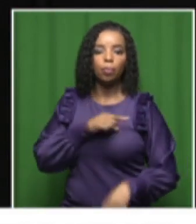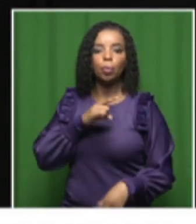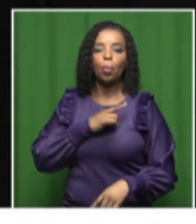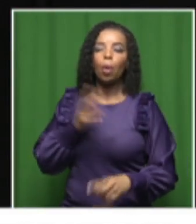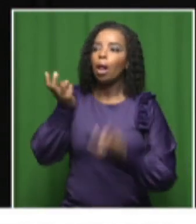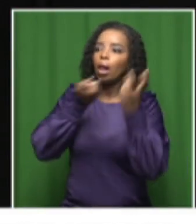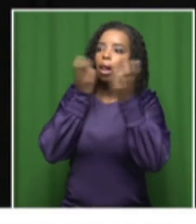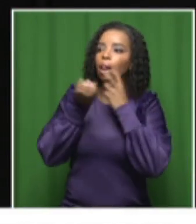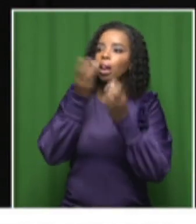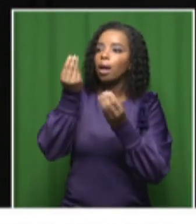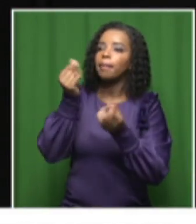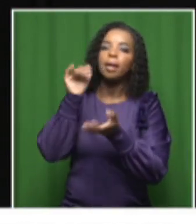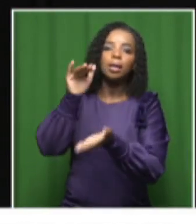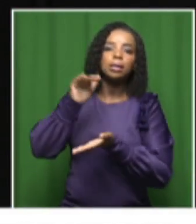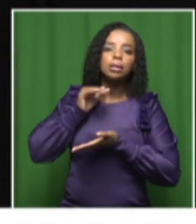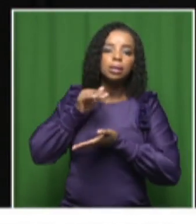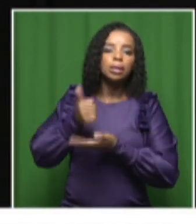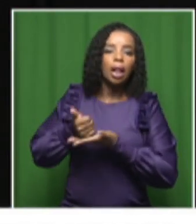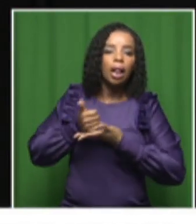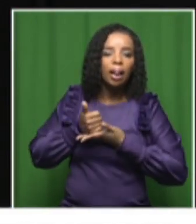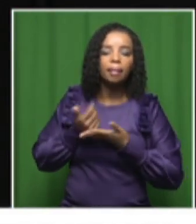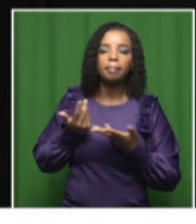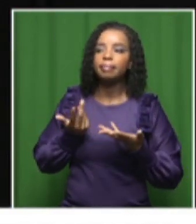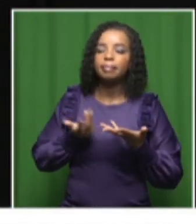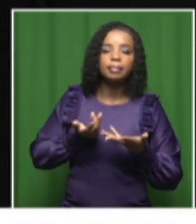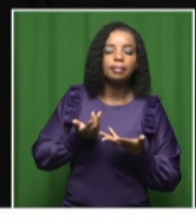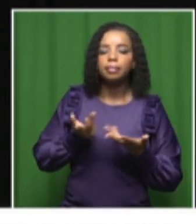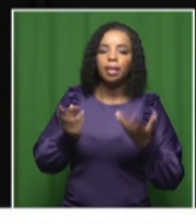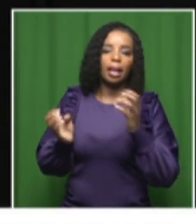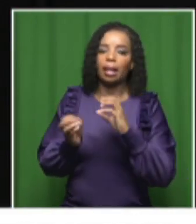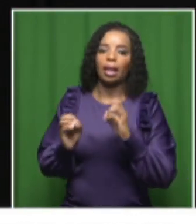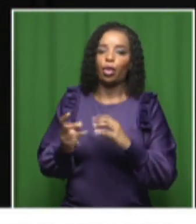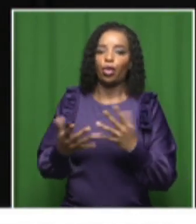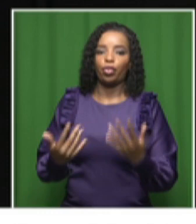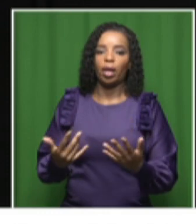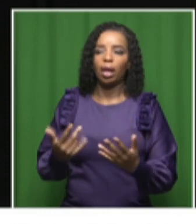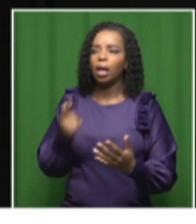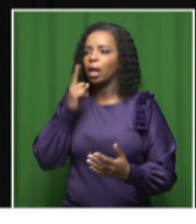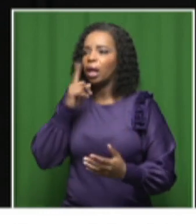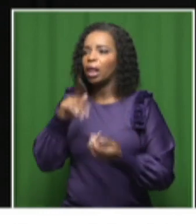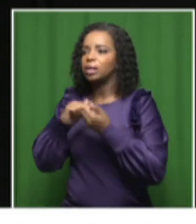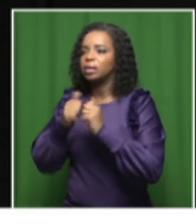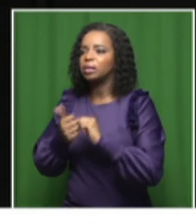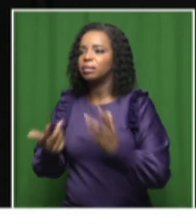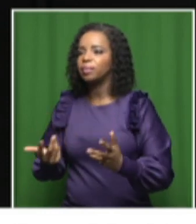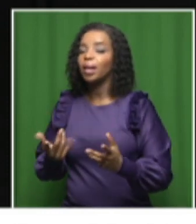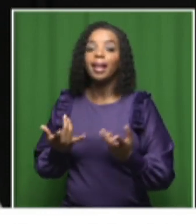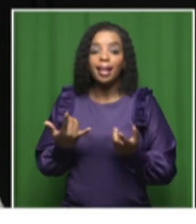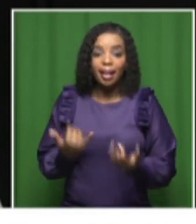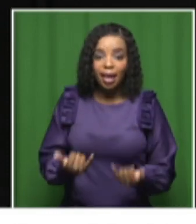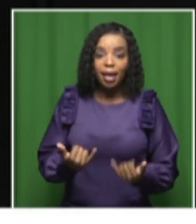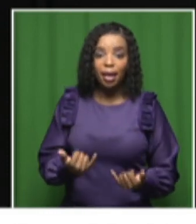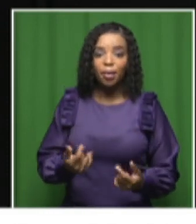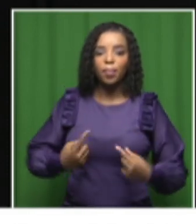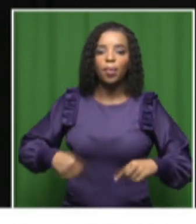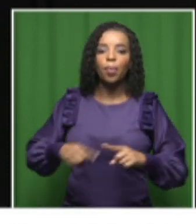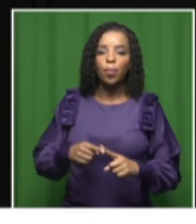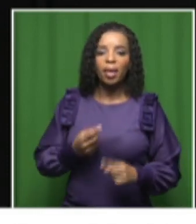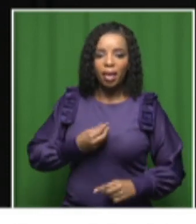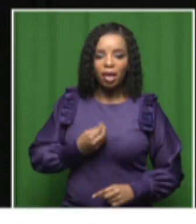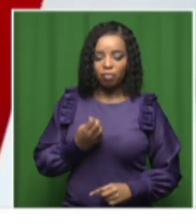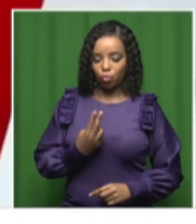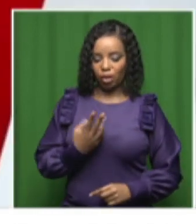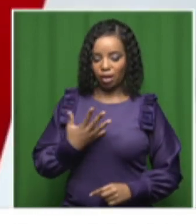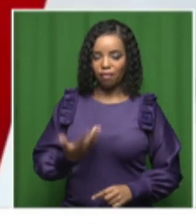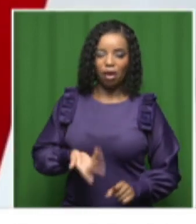us. And fortunately, something just sparked. Looking at today, now we are 25 full-time employees in